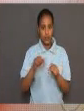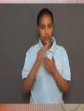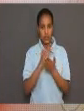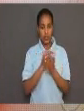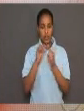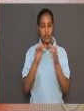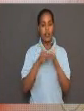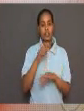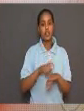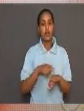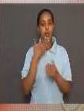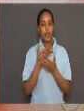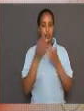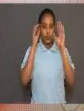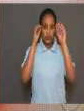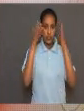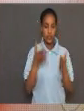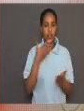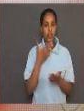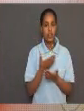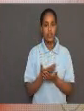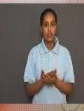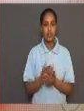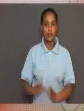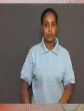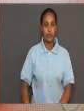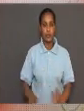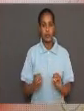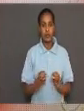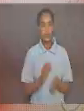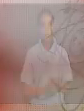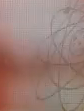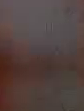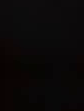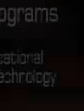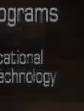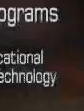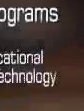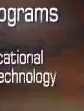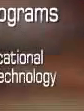Until next time, thank you, teacher. Thank you, students.